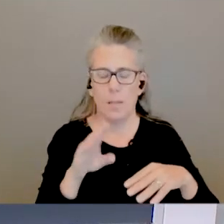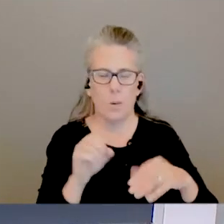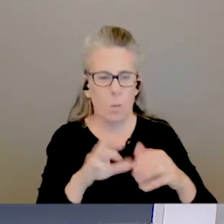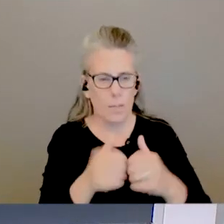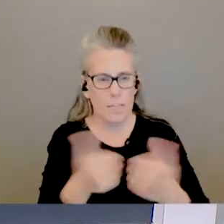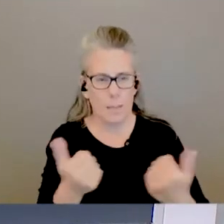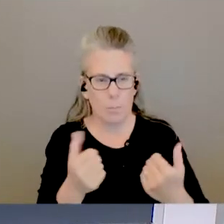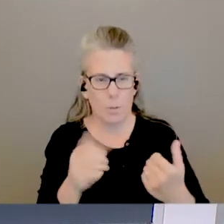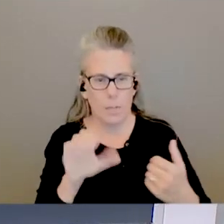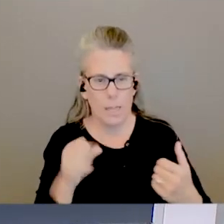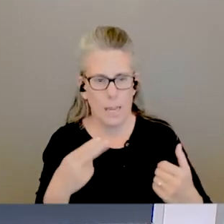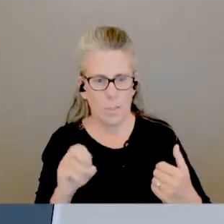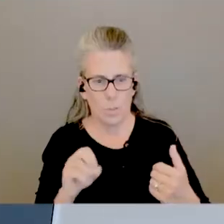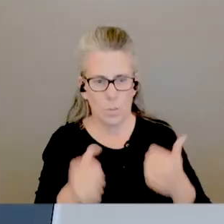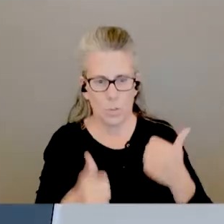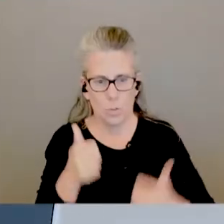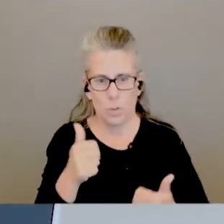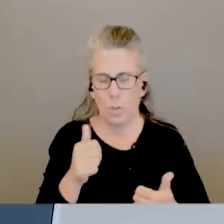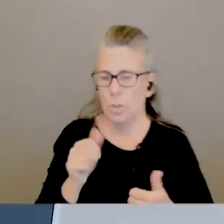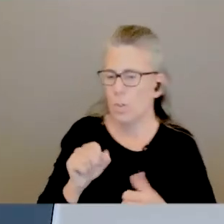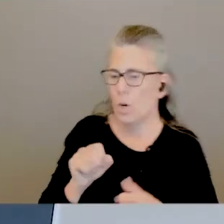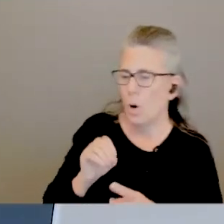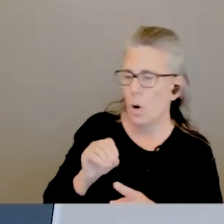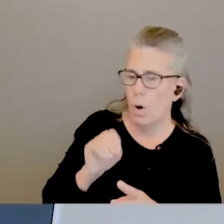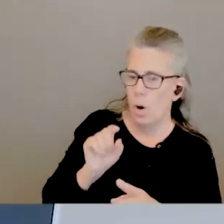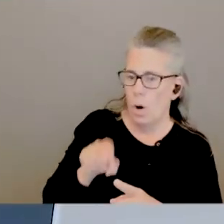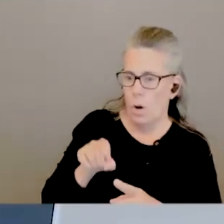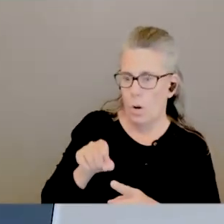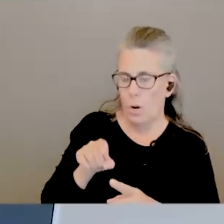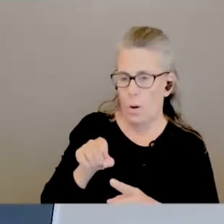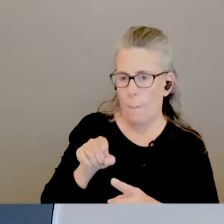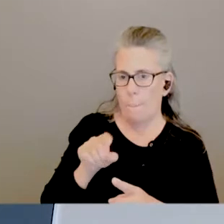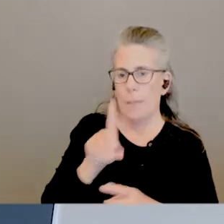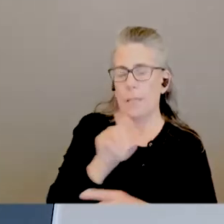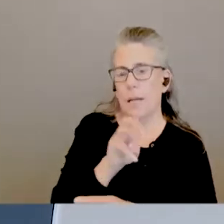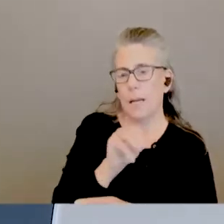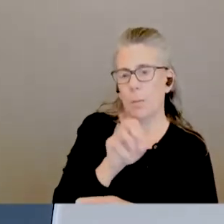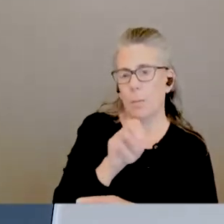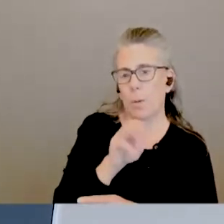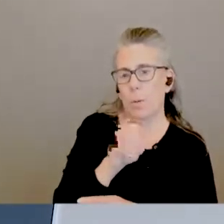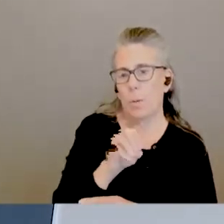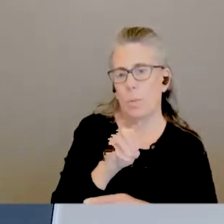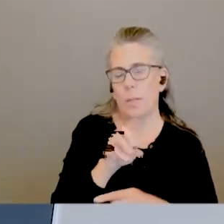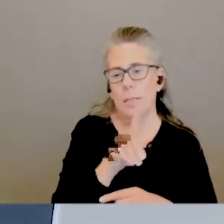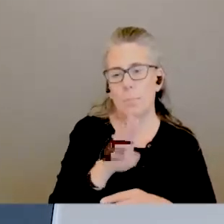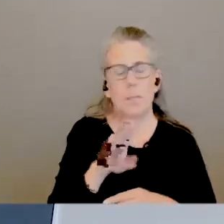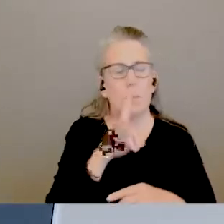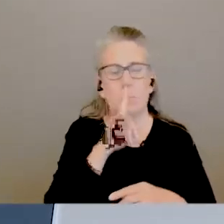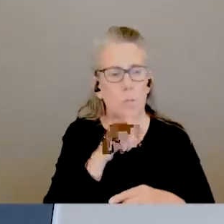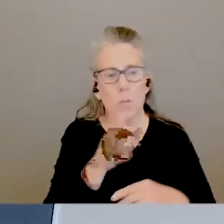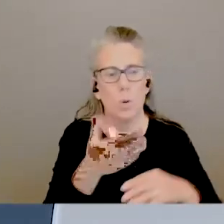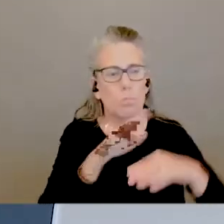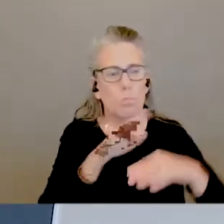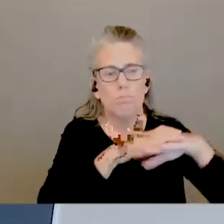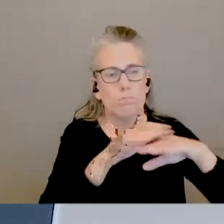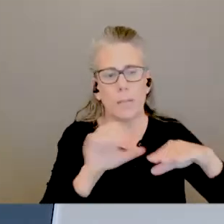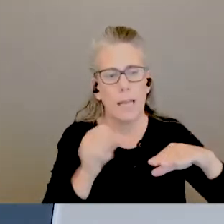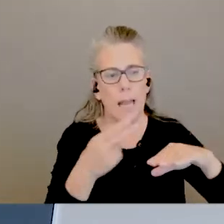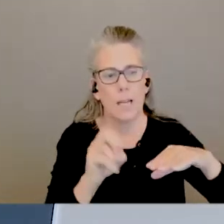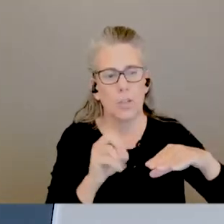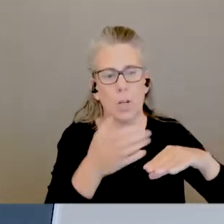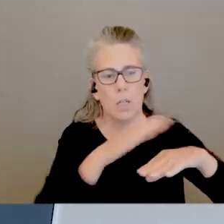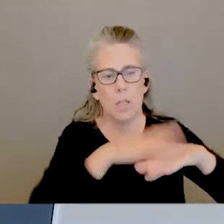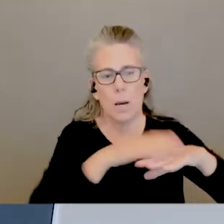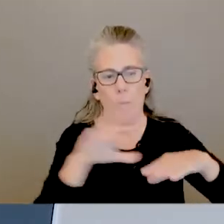services, we are actually okay with just DynamoDB. We don't cache on top of it. But to support our list, search, query